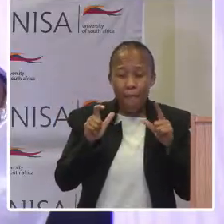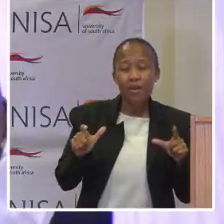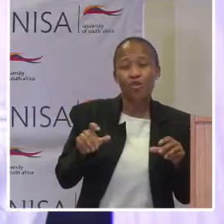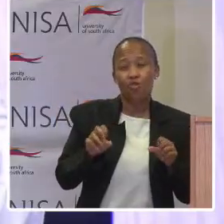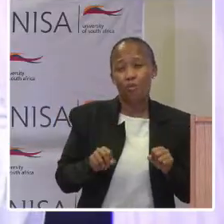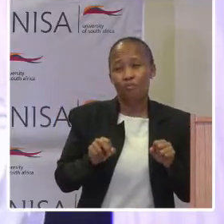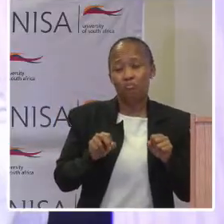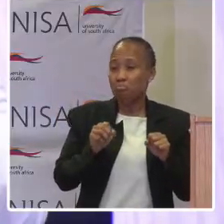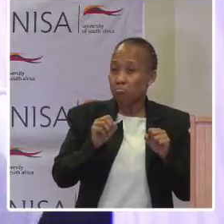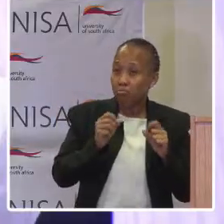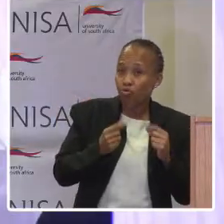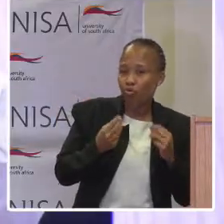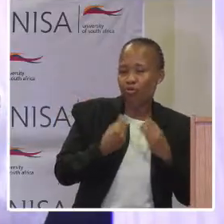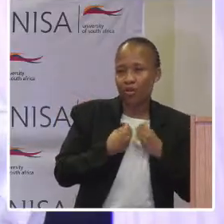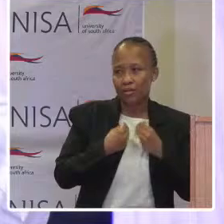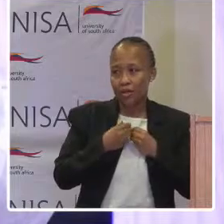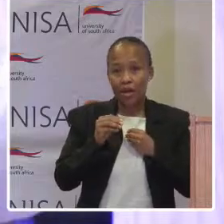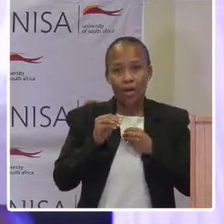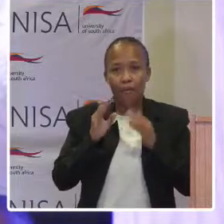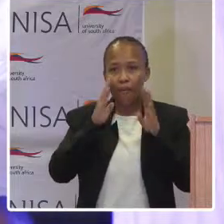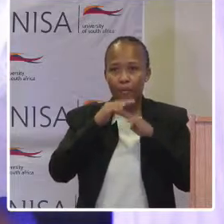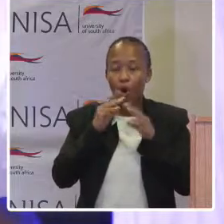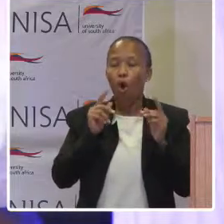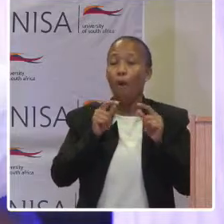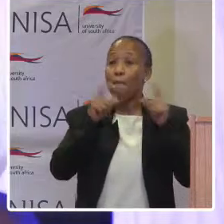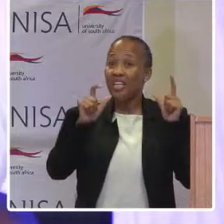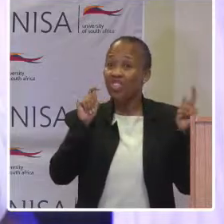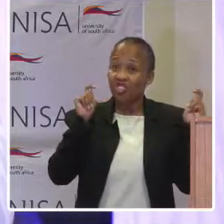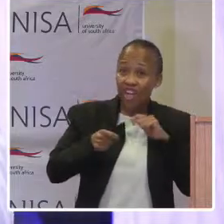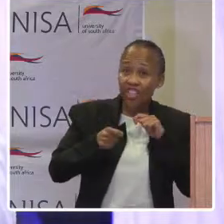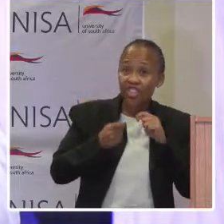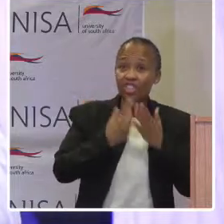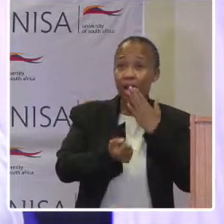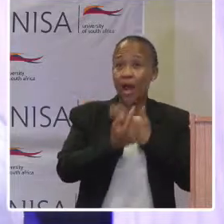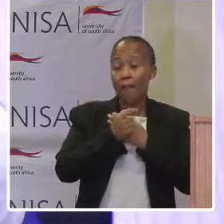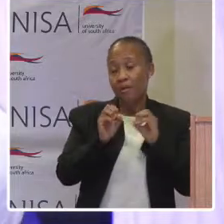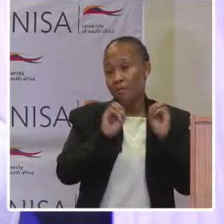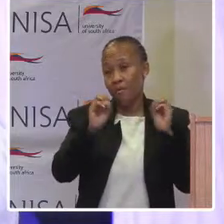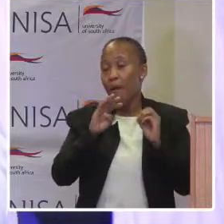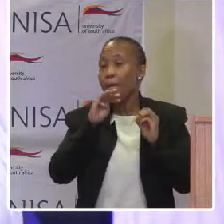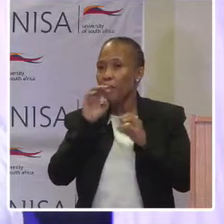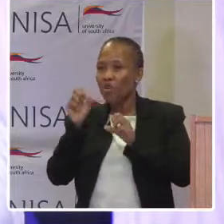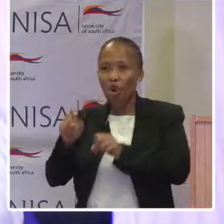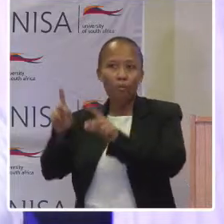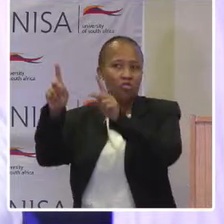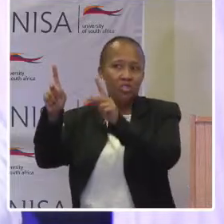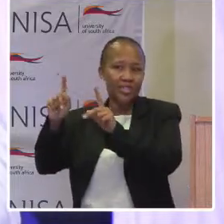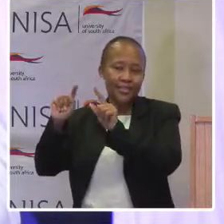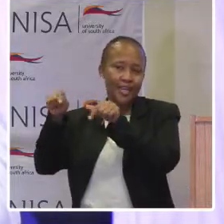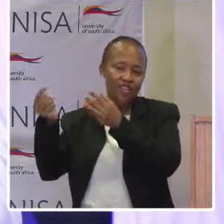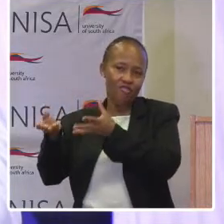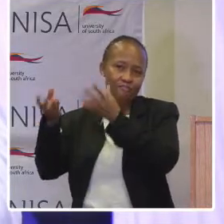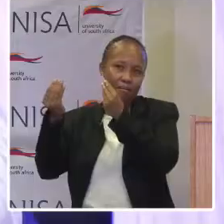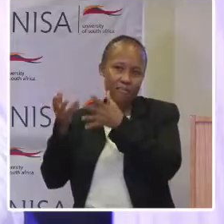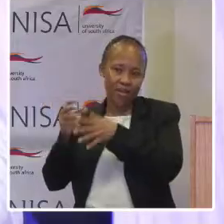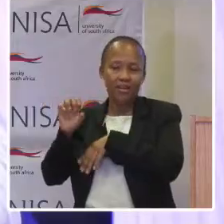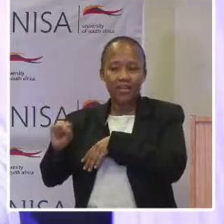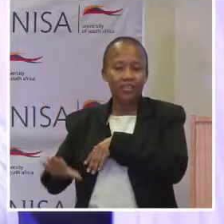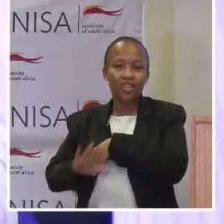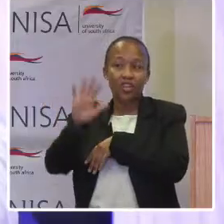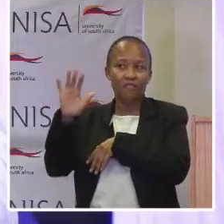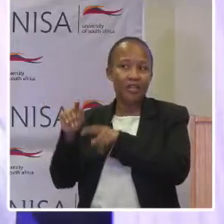have the opportunity to actually change the dynamic of our economies in South Africa as well as the rest of the